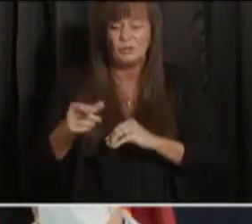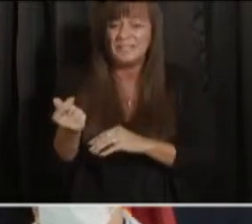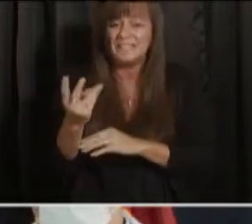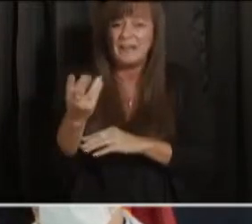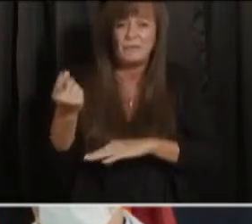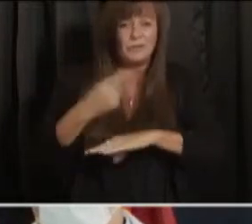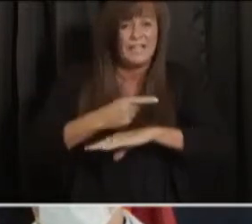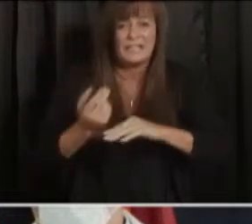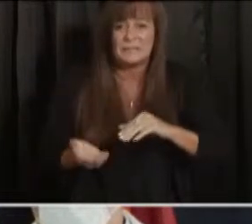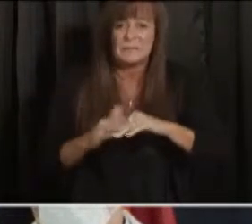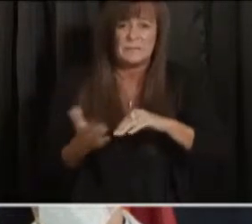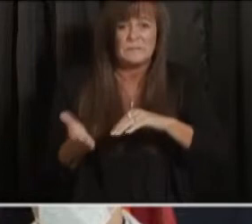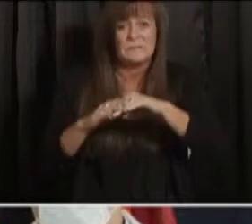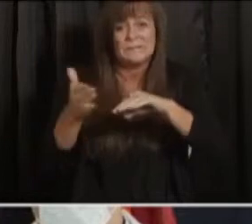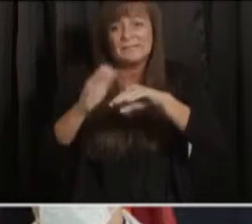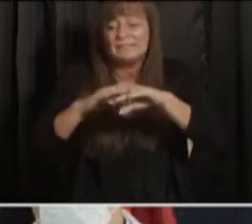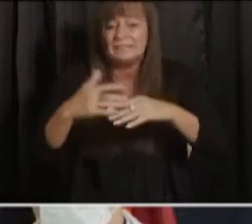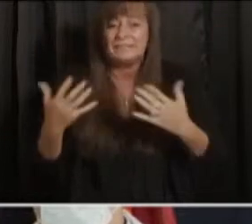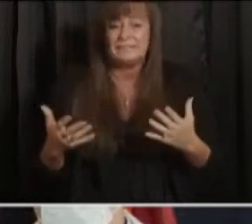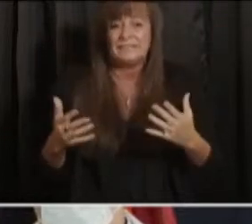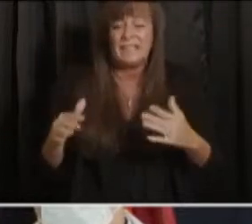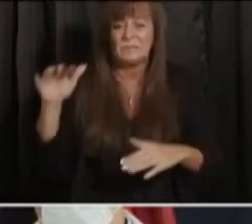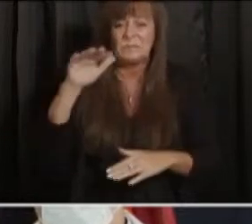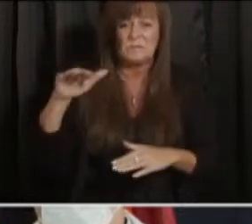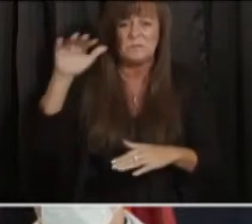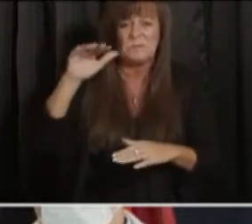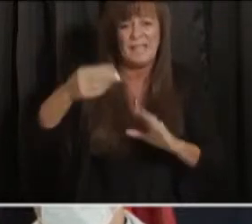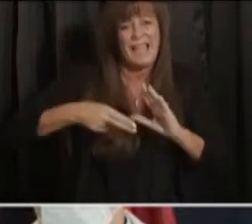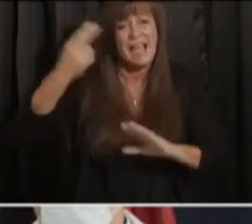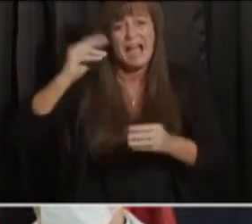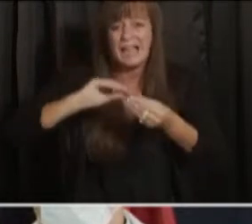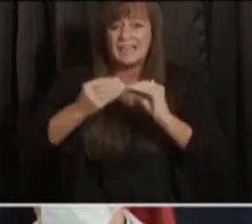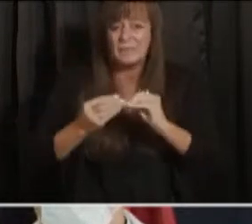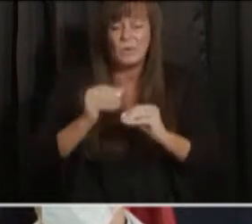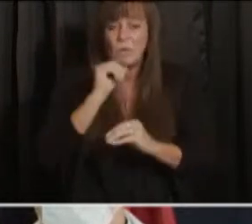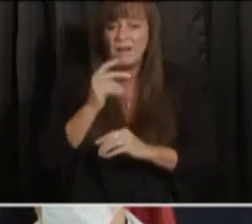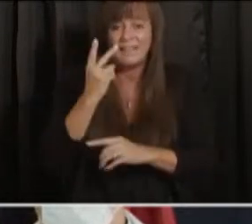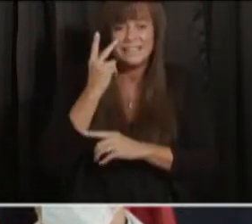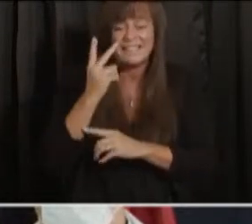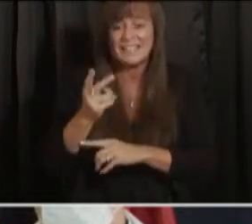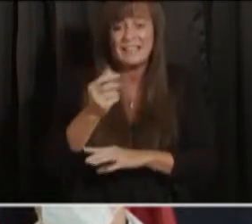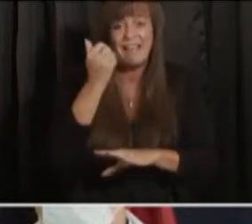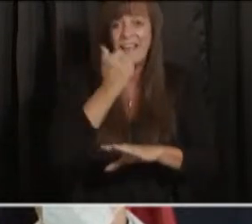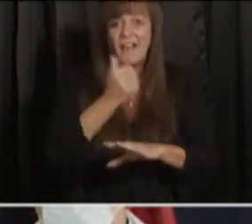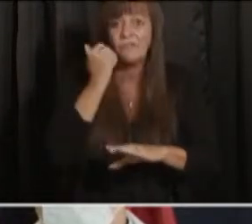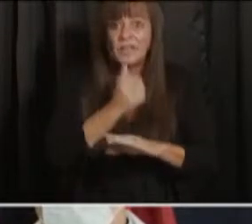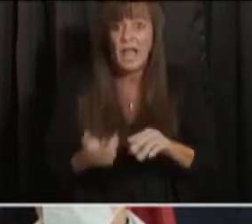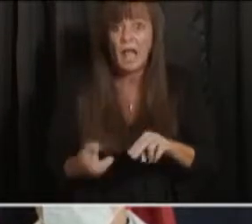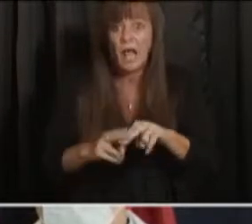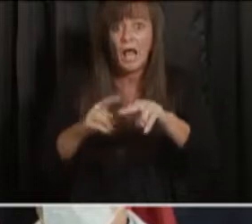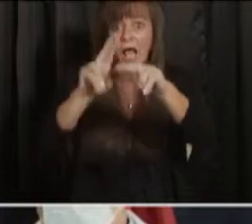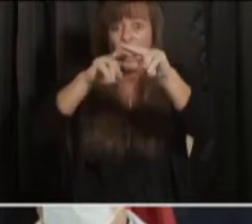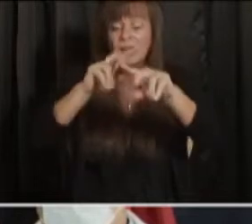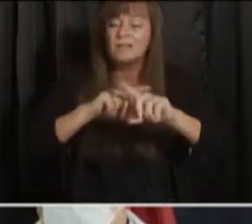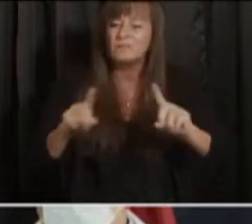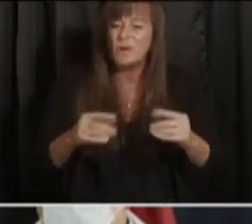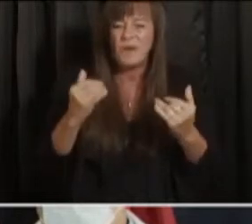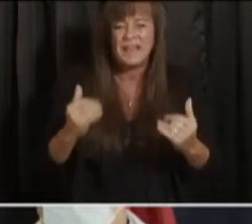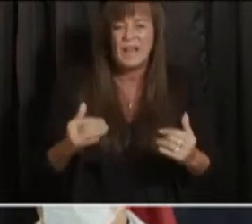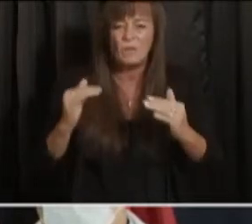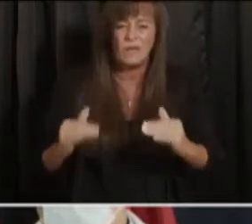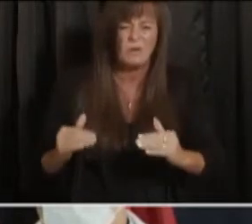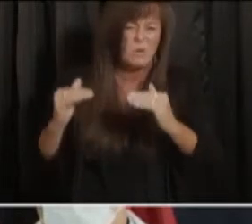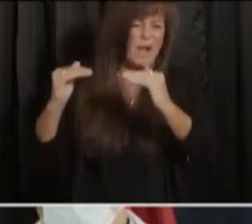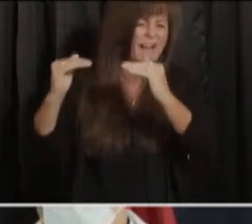a row. It's been hovering at a high number. So you're not seeing 100% of the time every day it going up, but we are at a higher